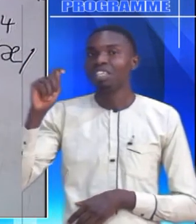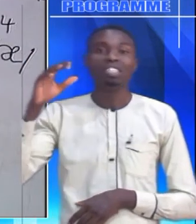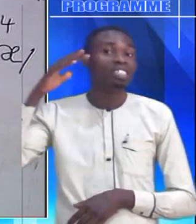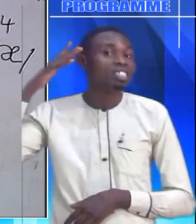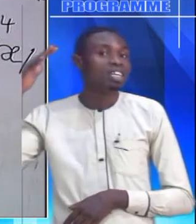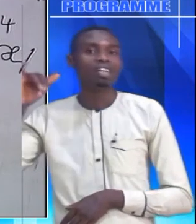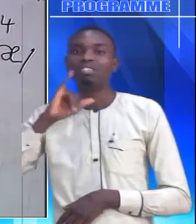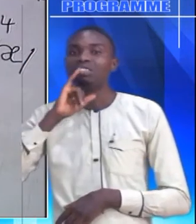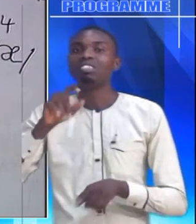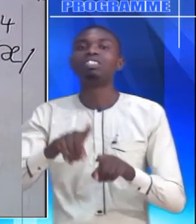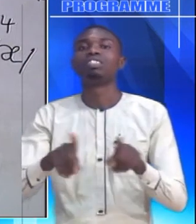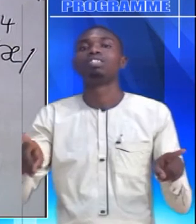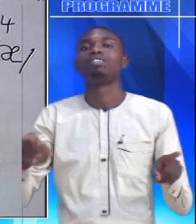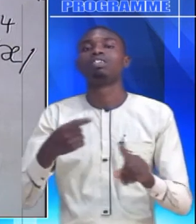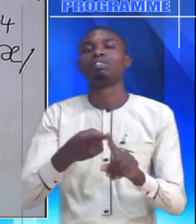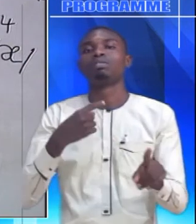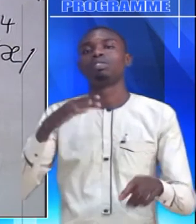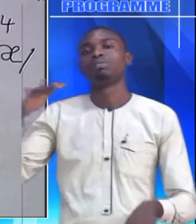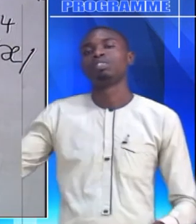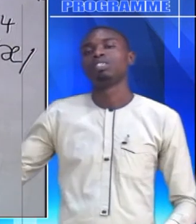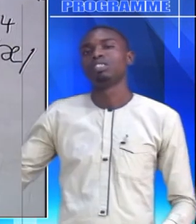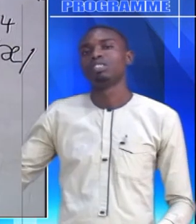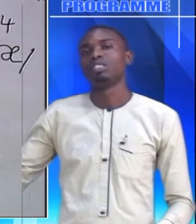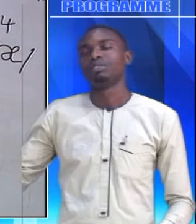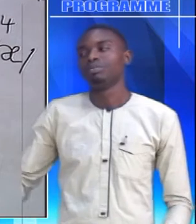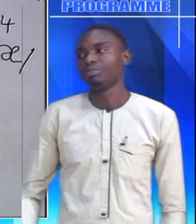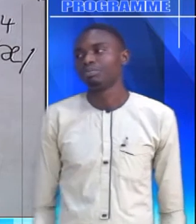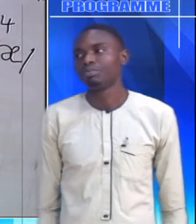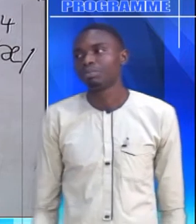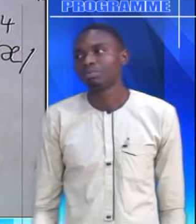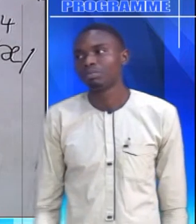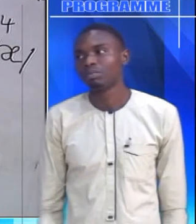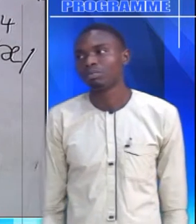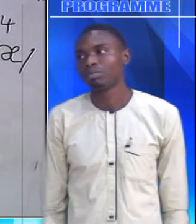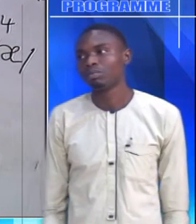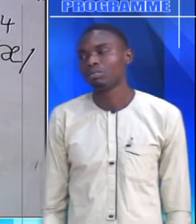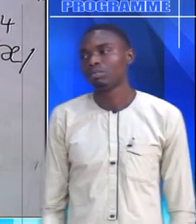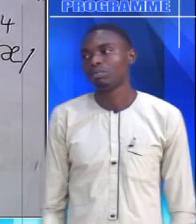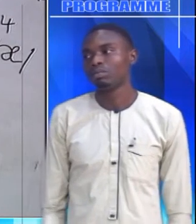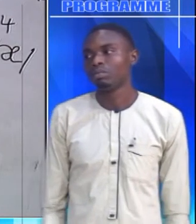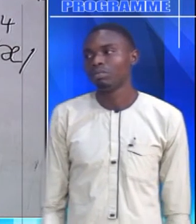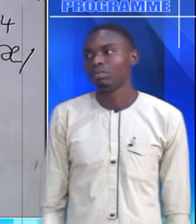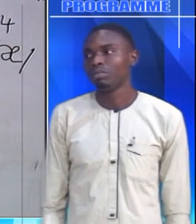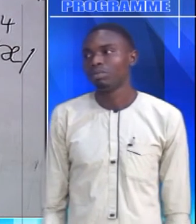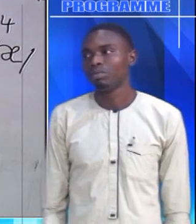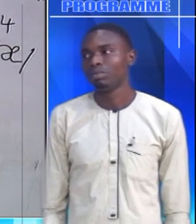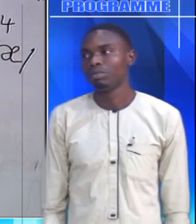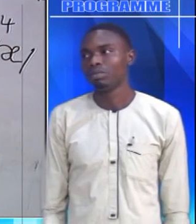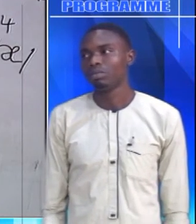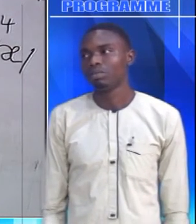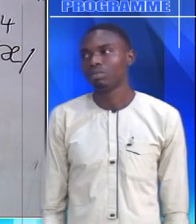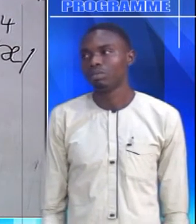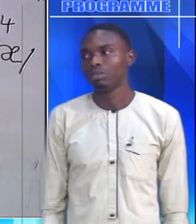It's not ticket, but what? Ticket. Pocket. bucket. Several examples